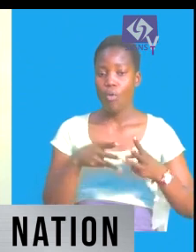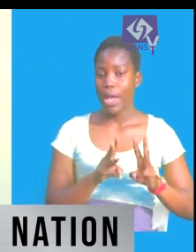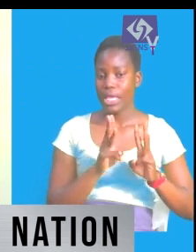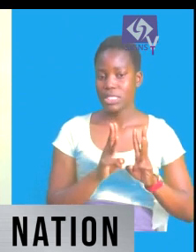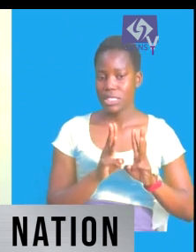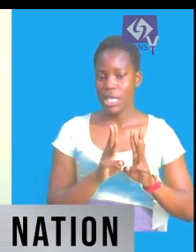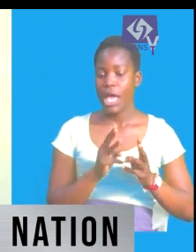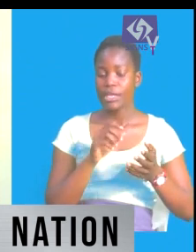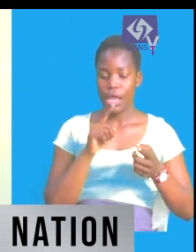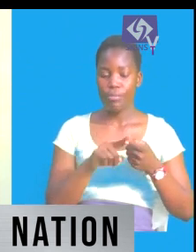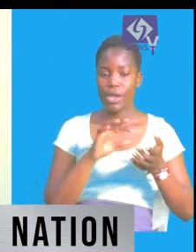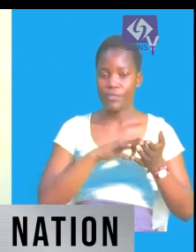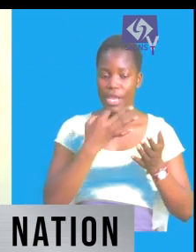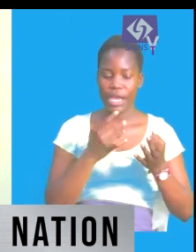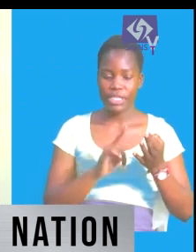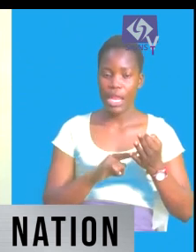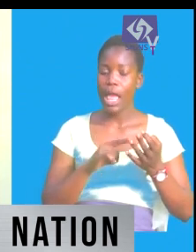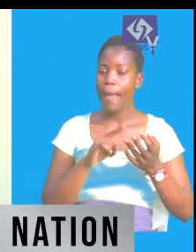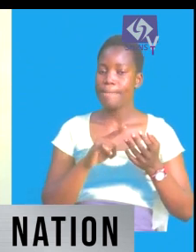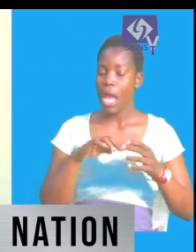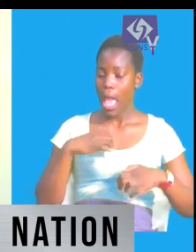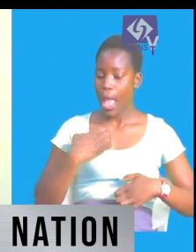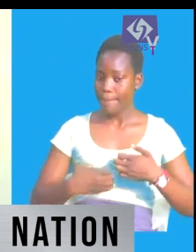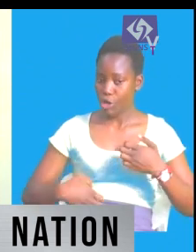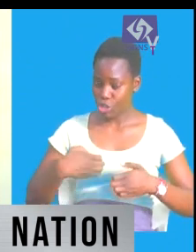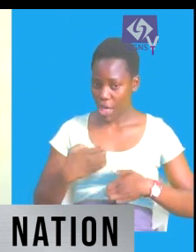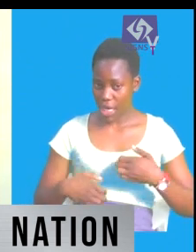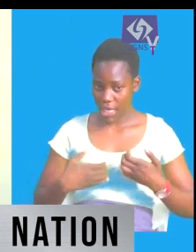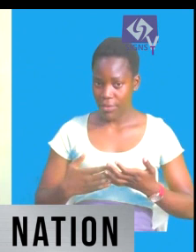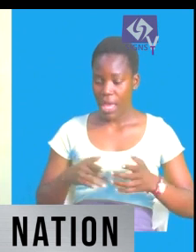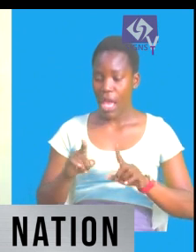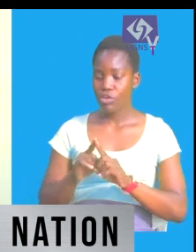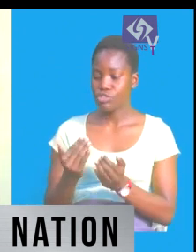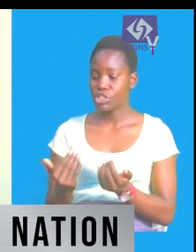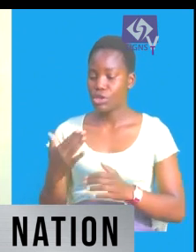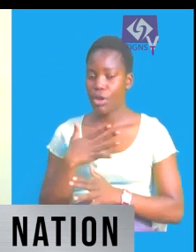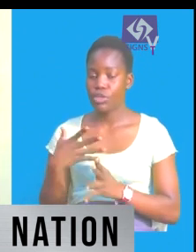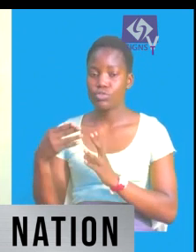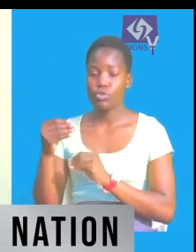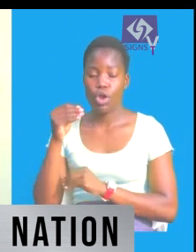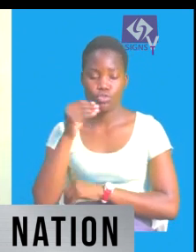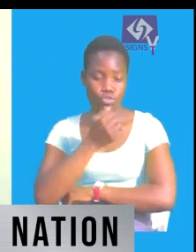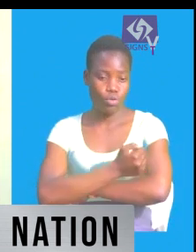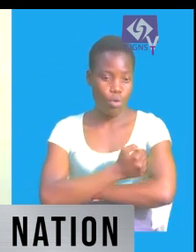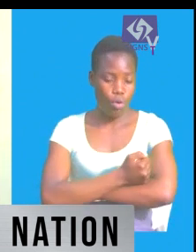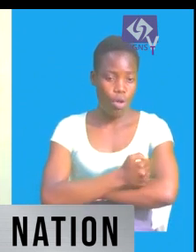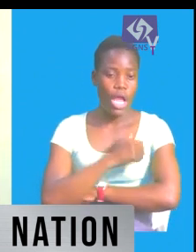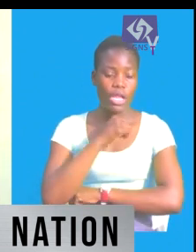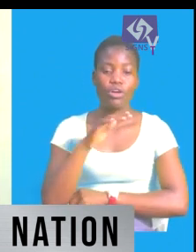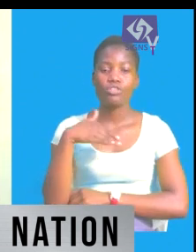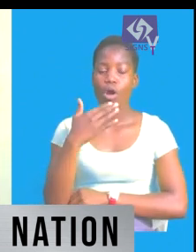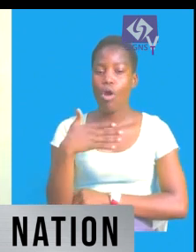Okay. Financially, emotionally, our kids to go to school, always,